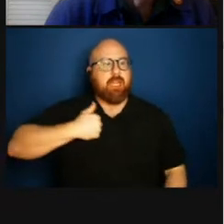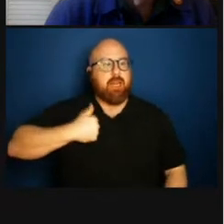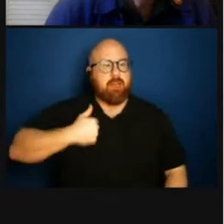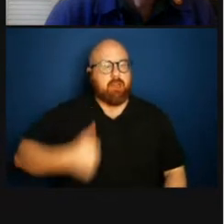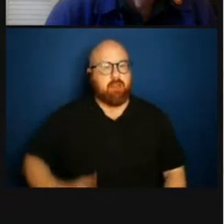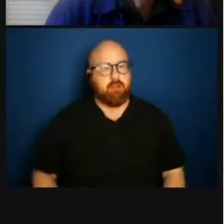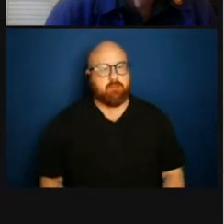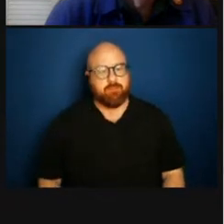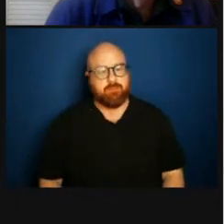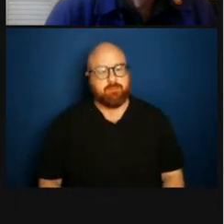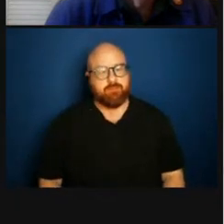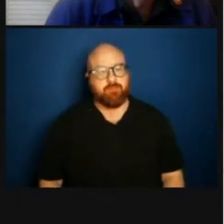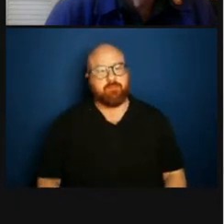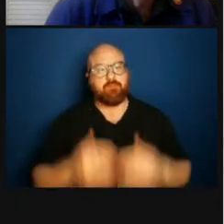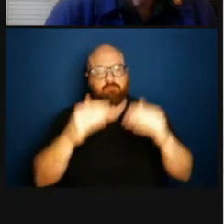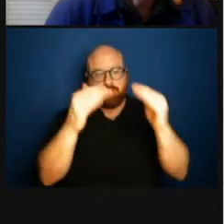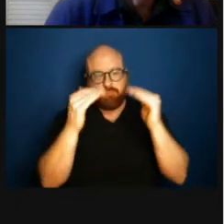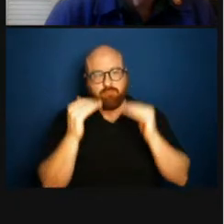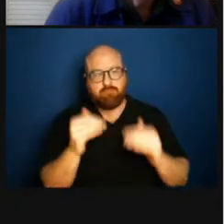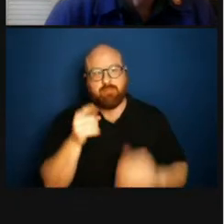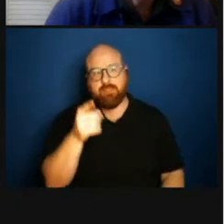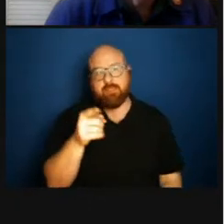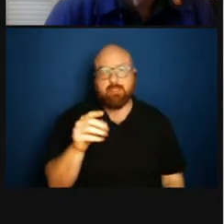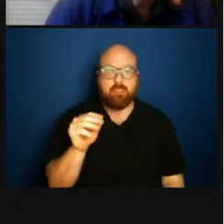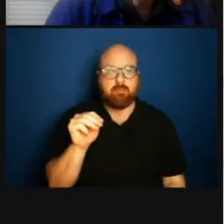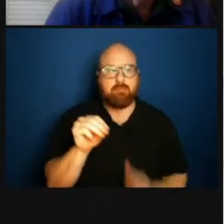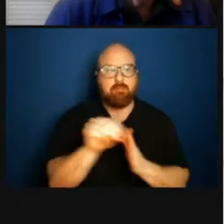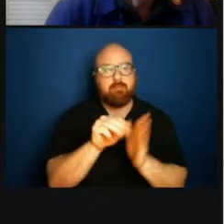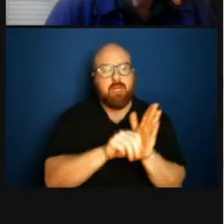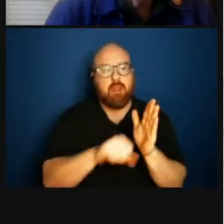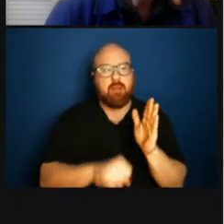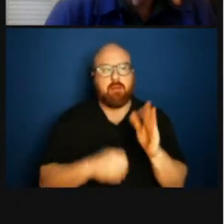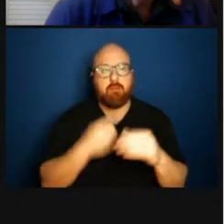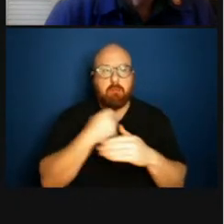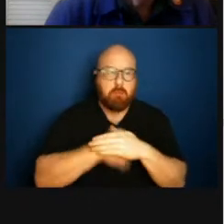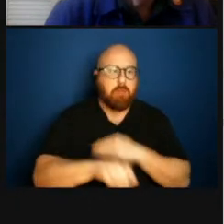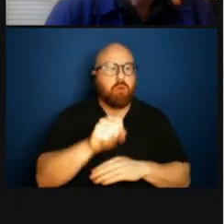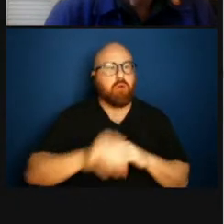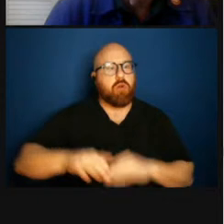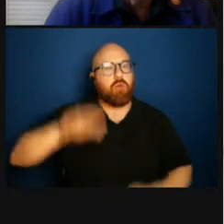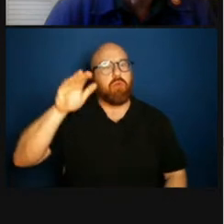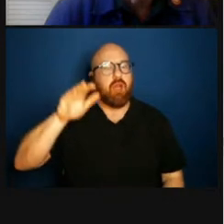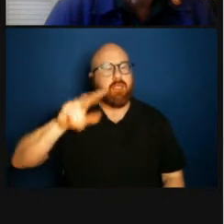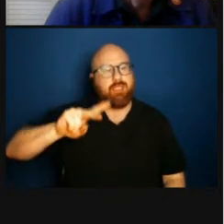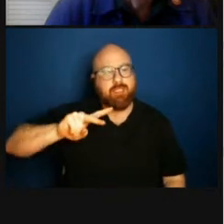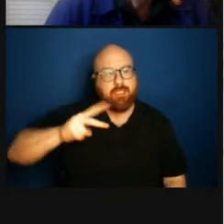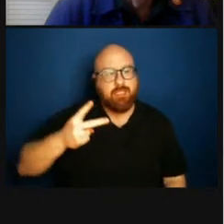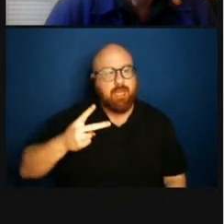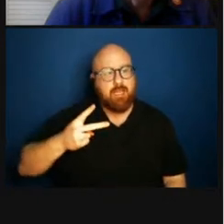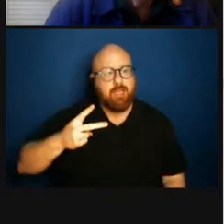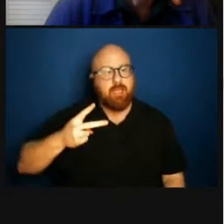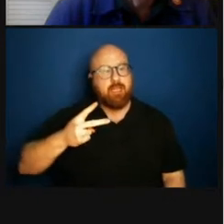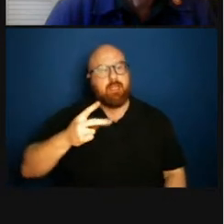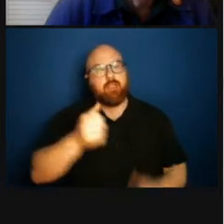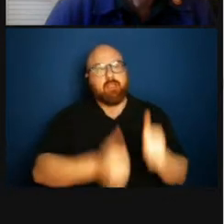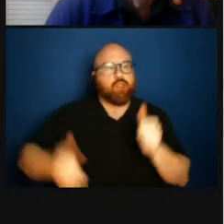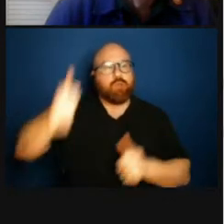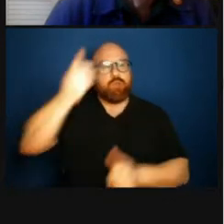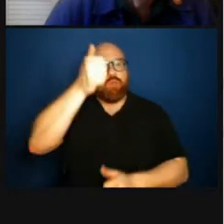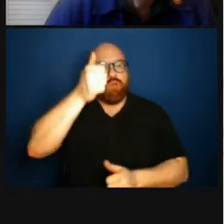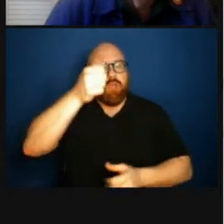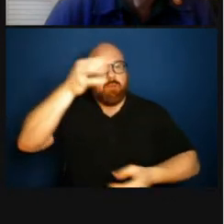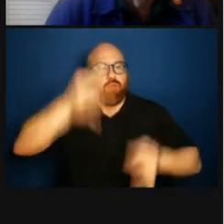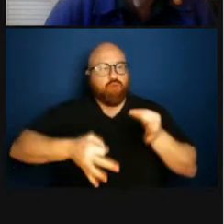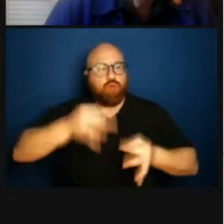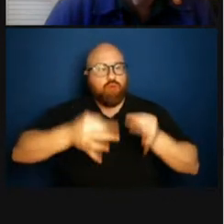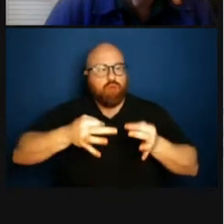Here is our Maryland-born and raised second U.S. Court, the Supreme Court Chief Justice, Roger Brooke Taney.